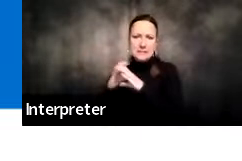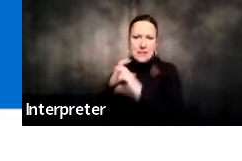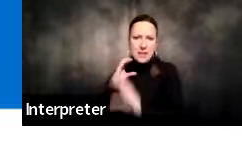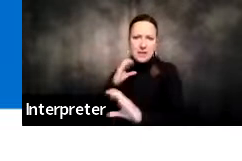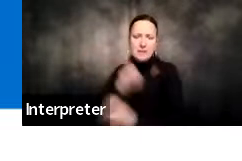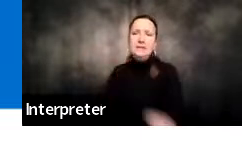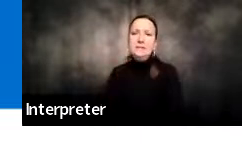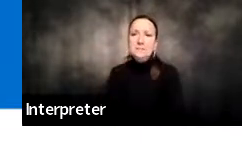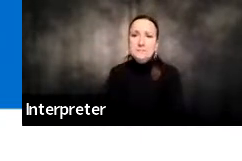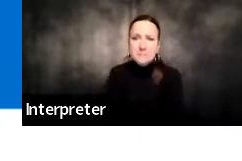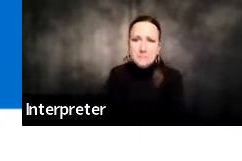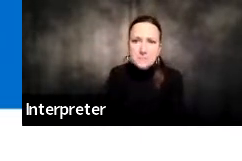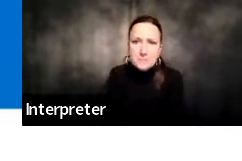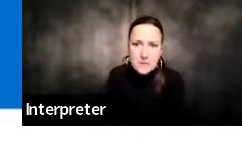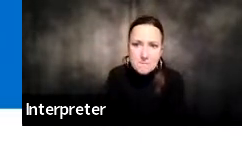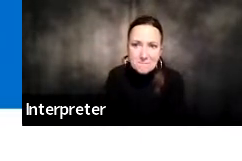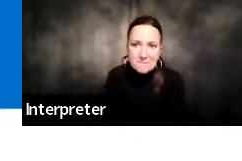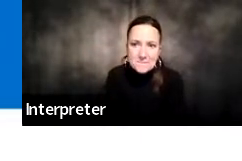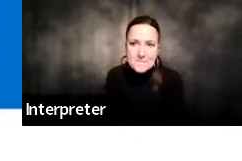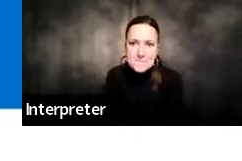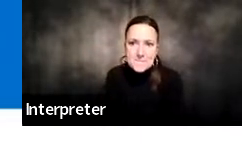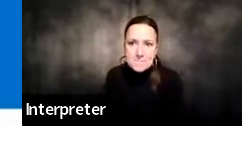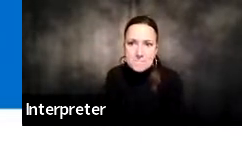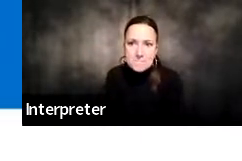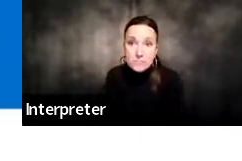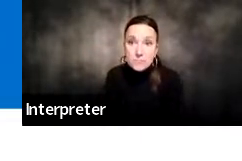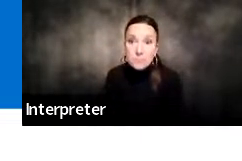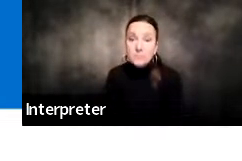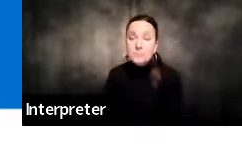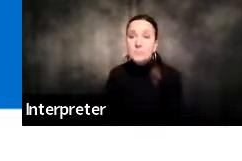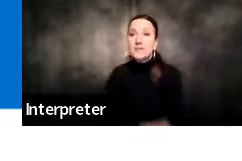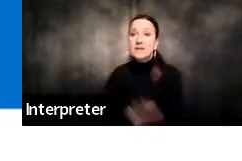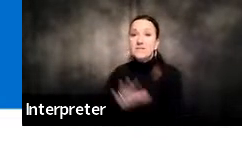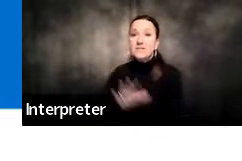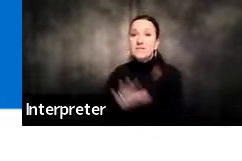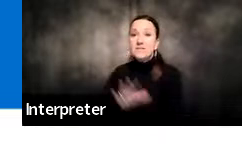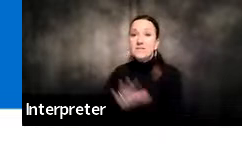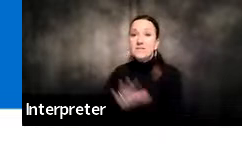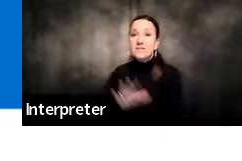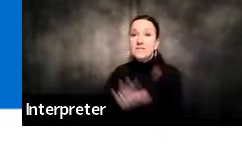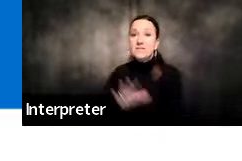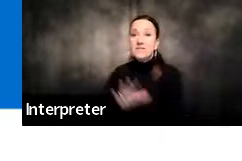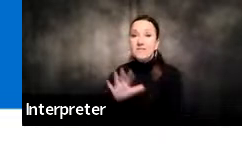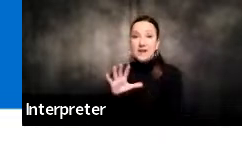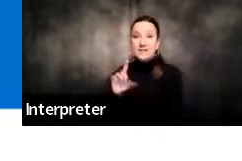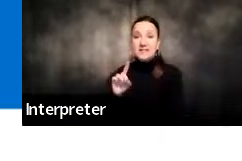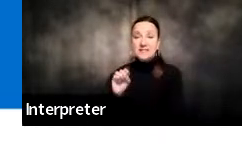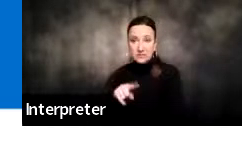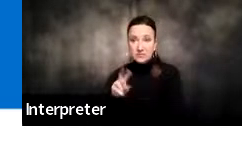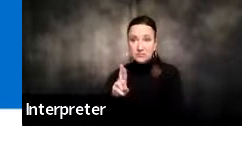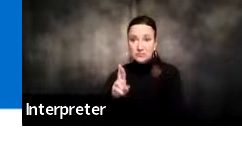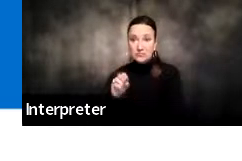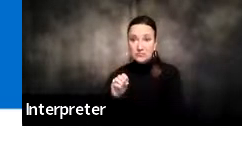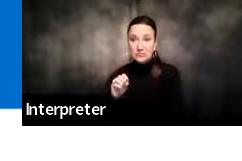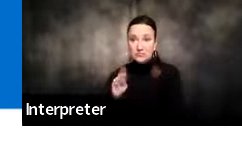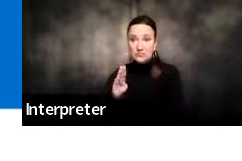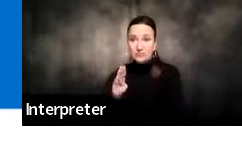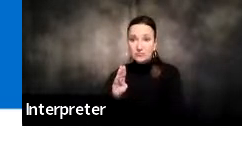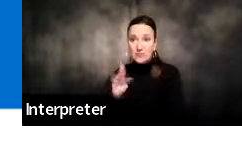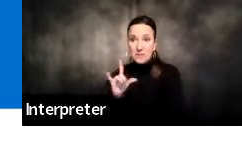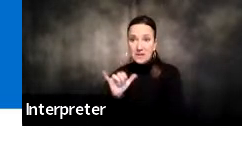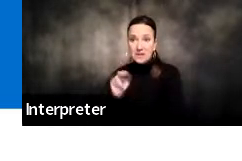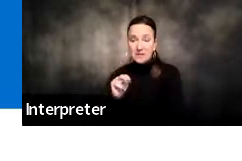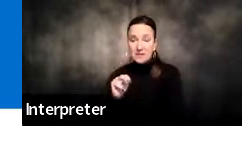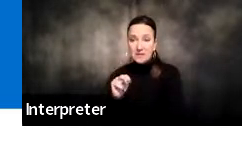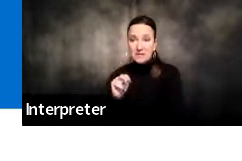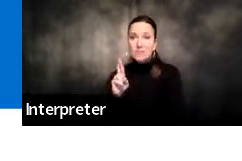Perfect. Okay, Commissioners 5D03, you have a question, Commissioner Roblin? Yeah, two